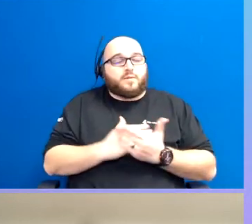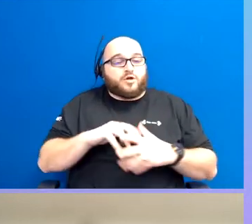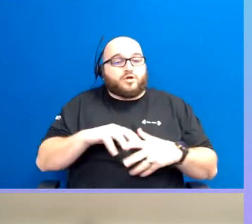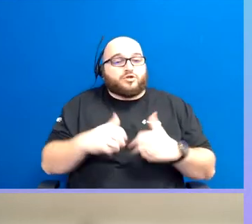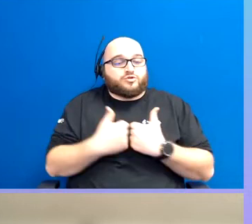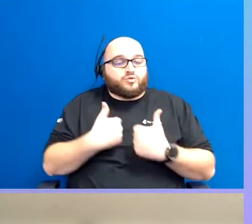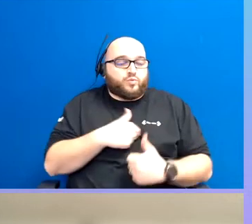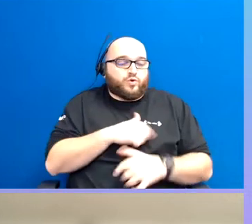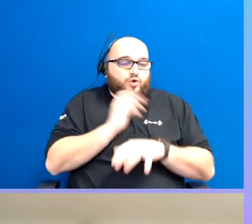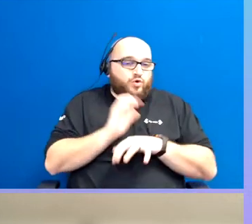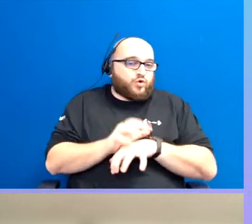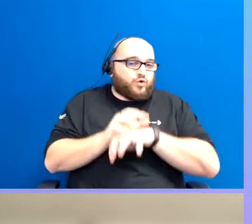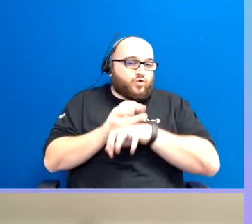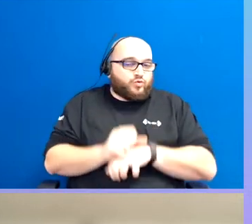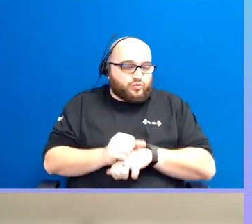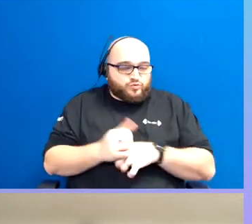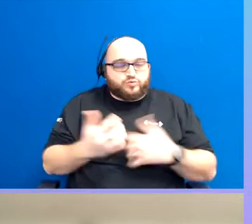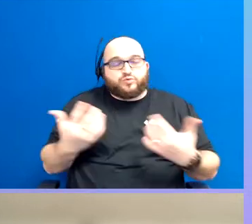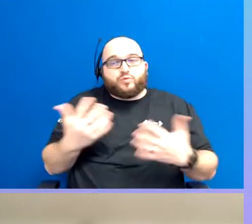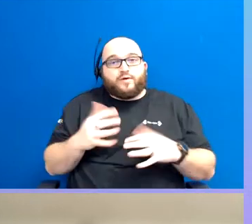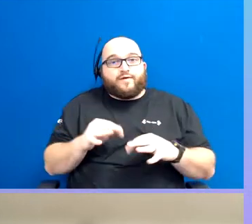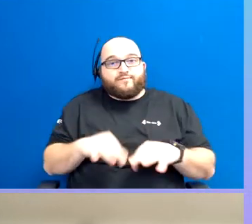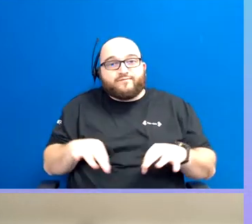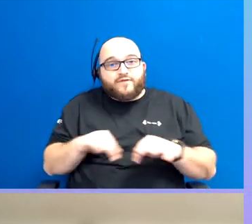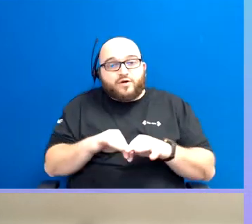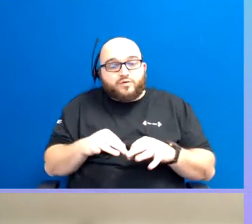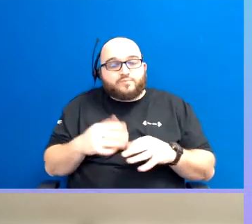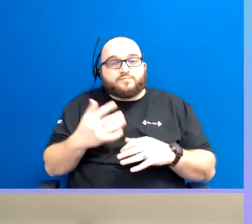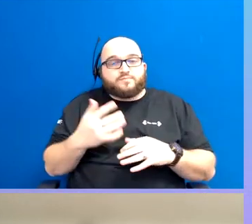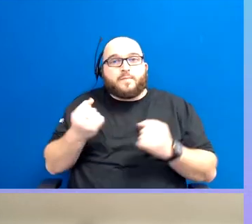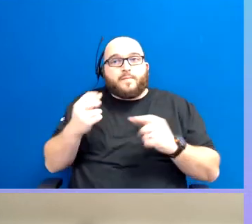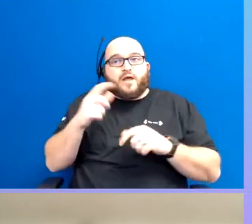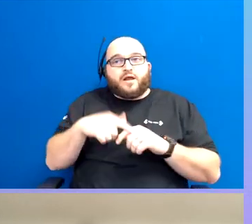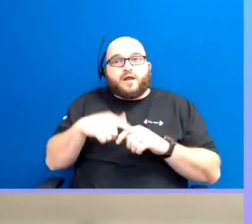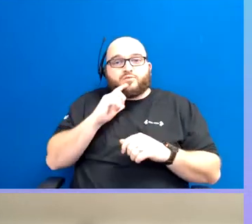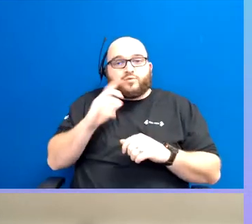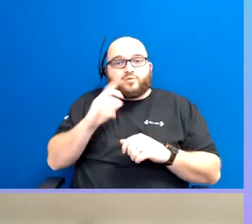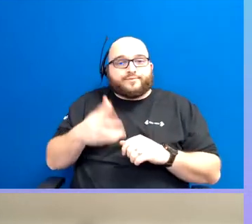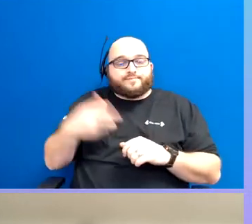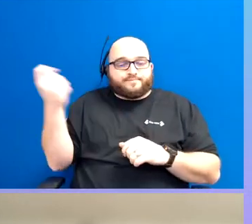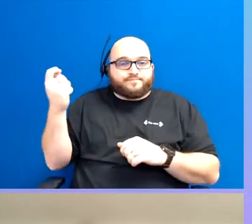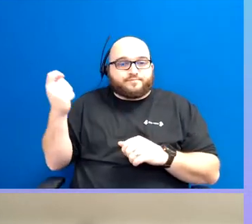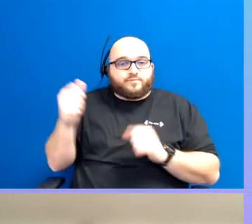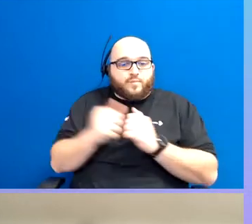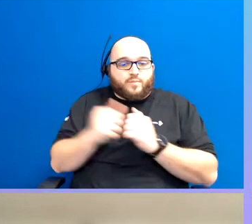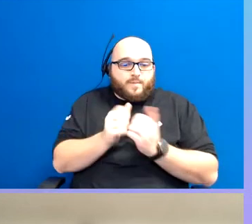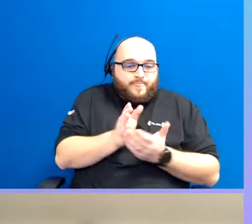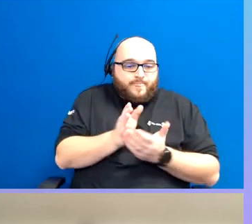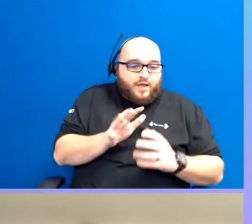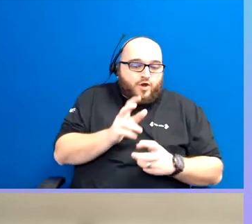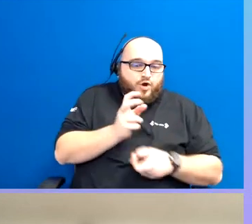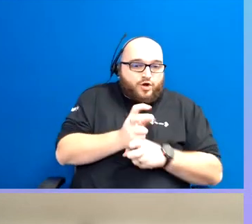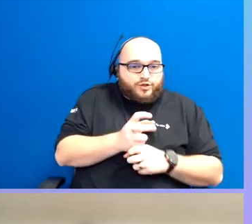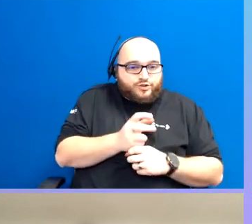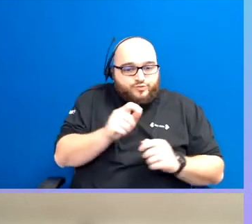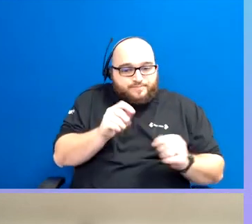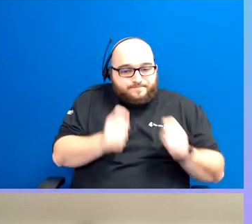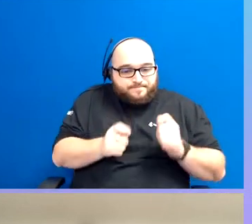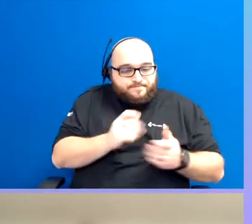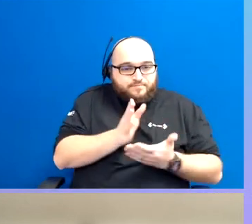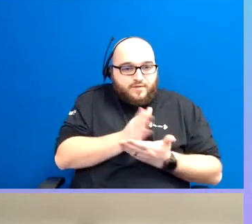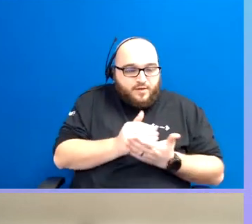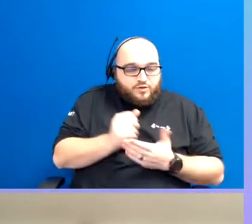So why it was valued, it was often shelved when budgets were tight and would do the minimal, or sometimes went to market